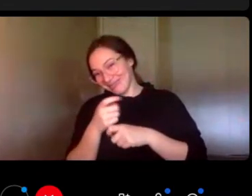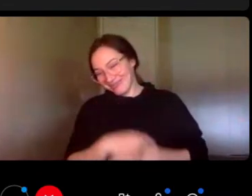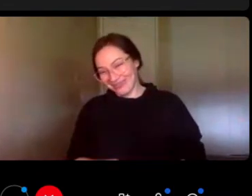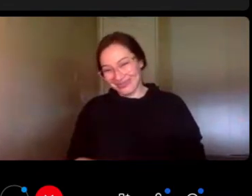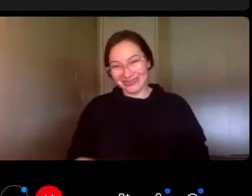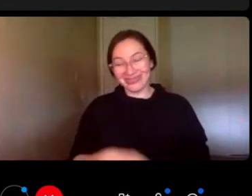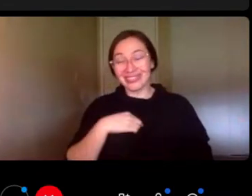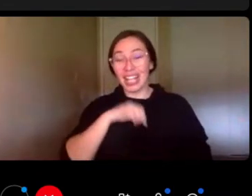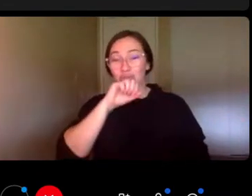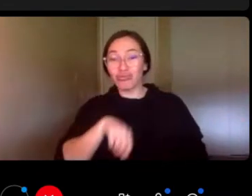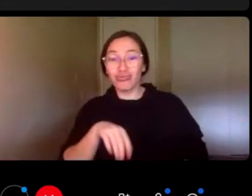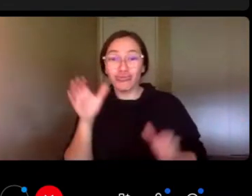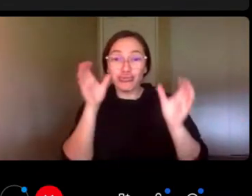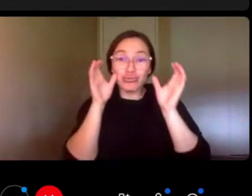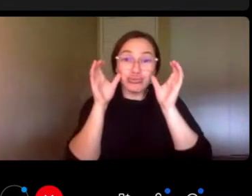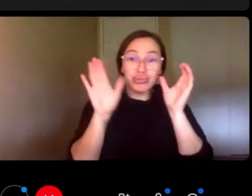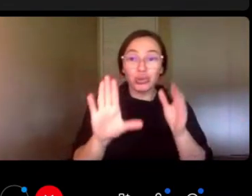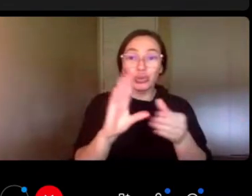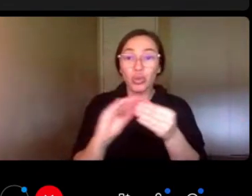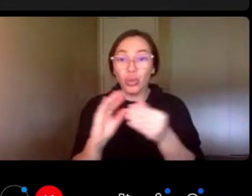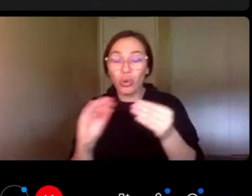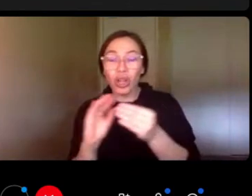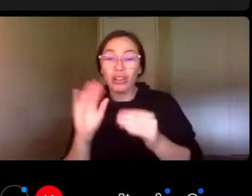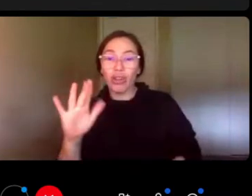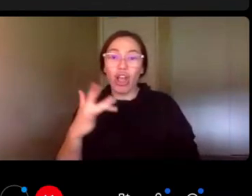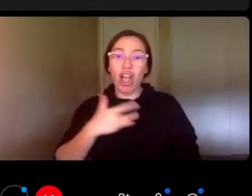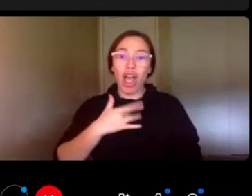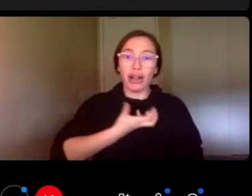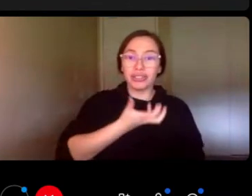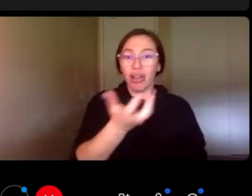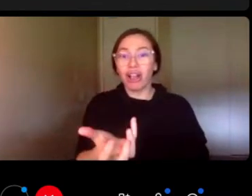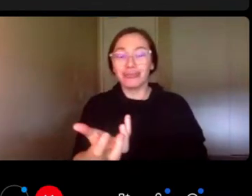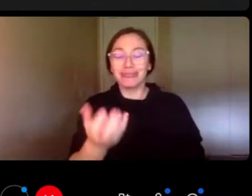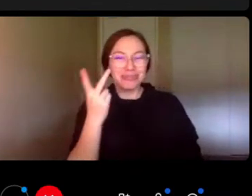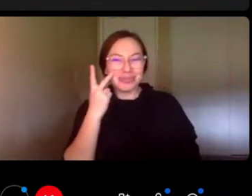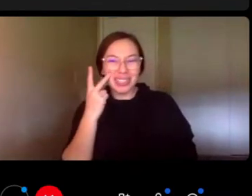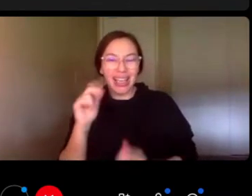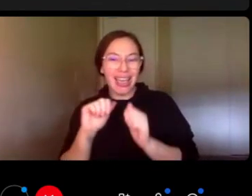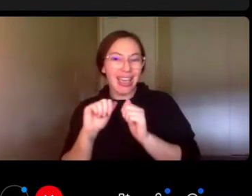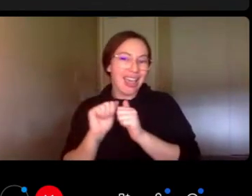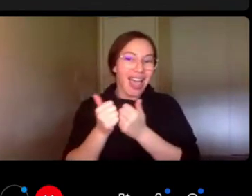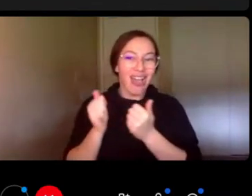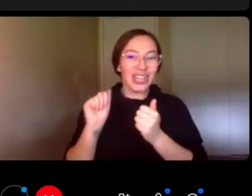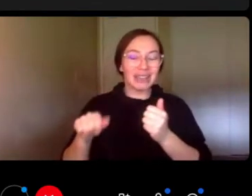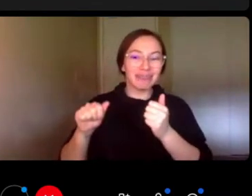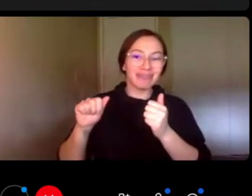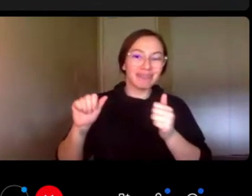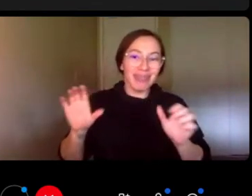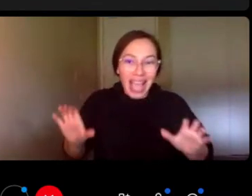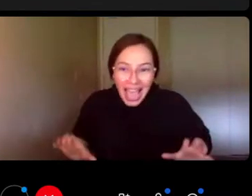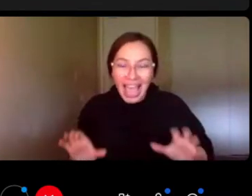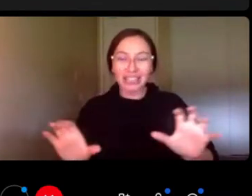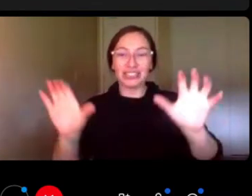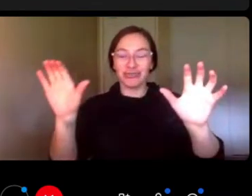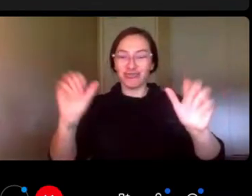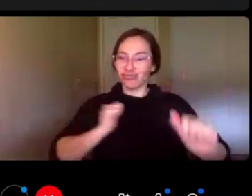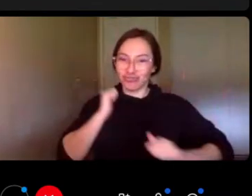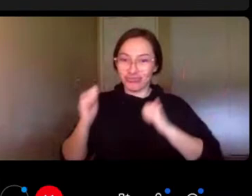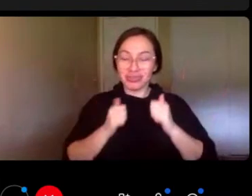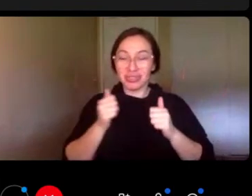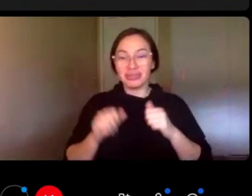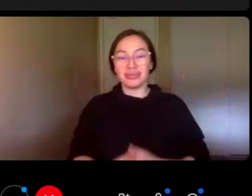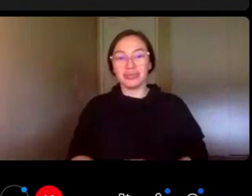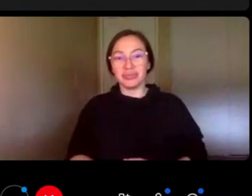stories. I'm liking where you're at. I'm liking where your hearts are. So let's see how we can turn that into some action. A theme you each